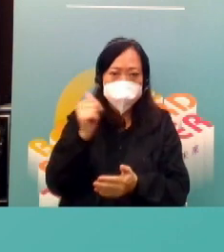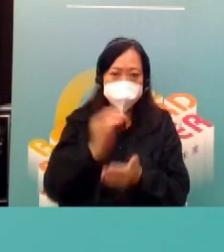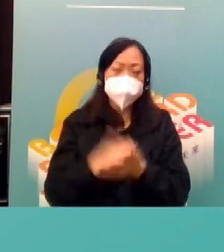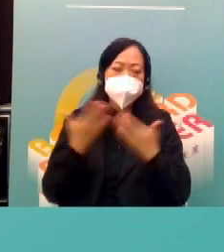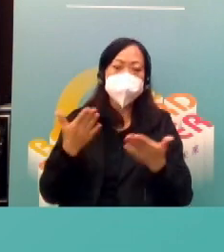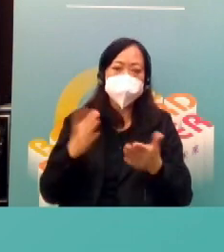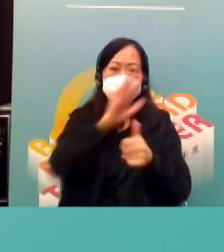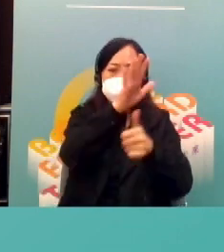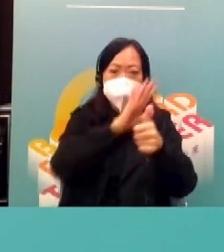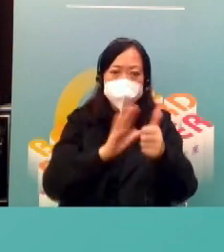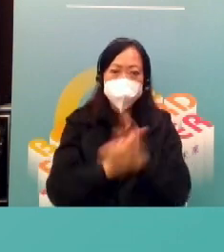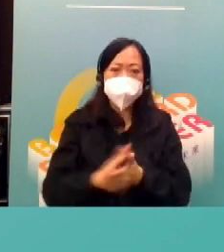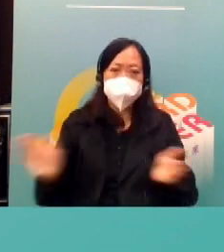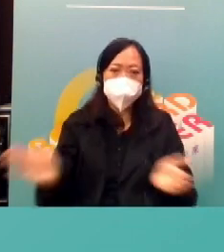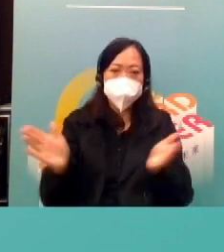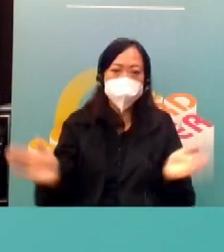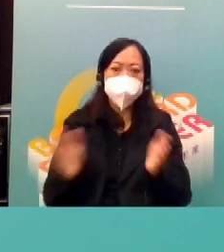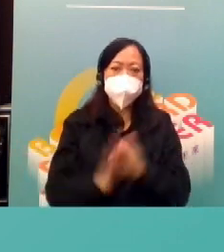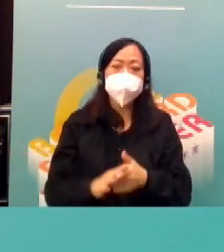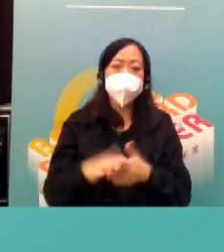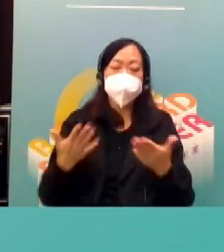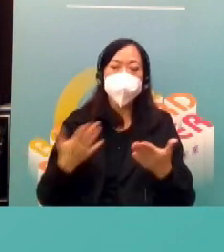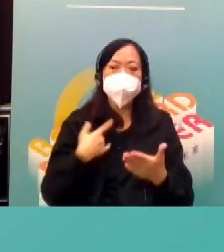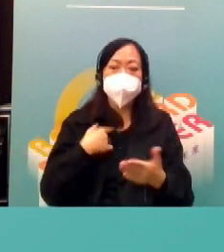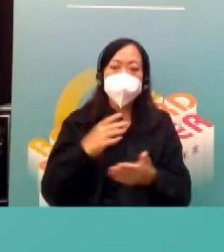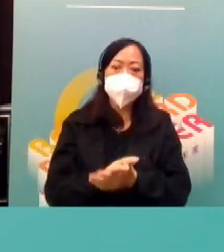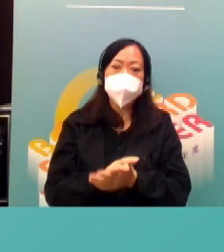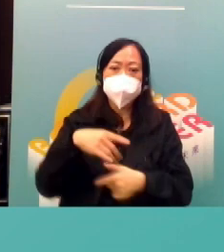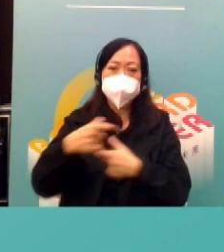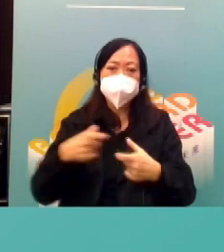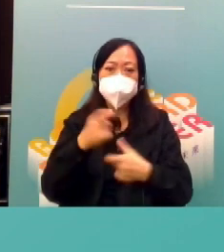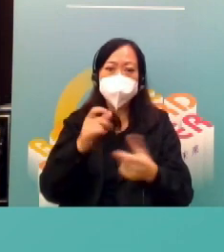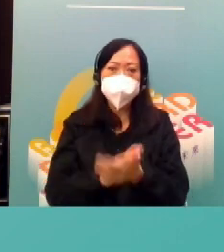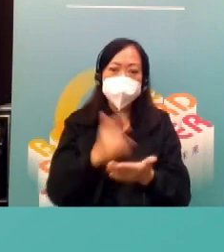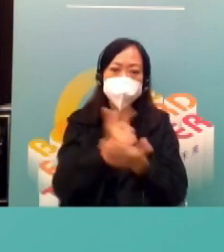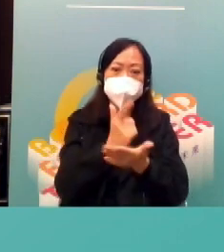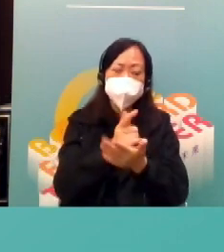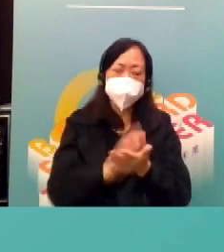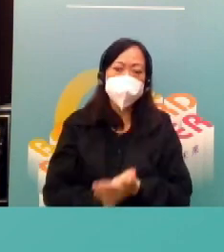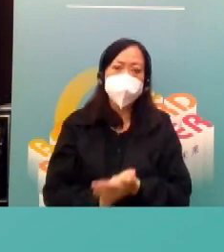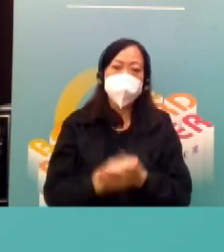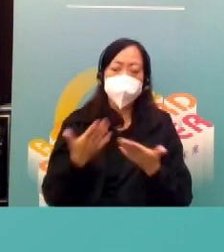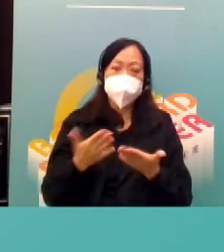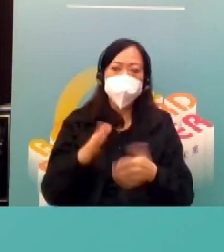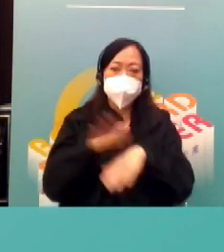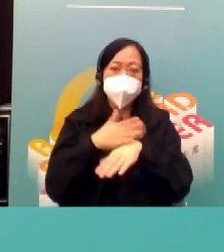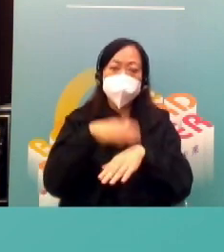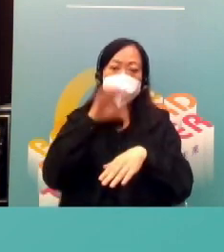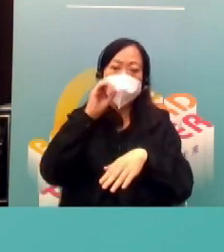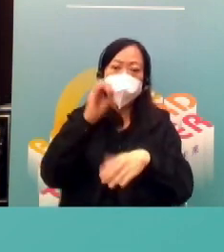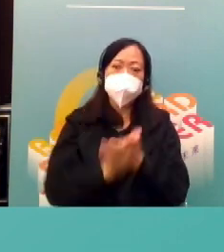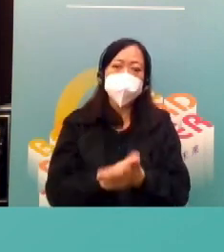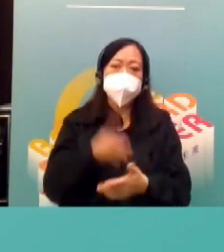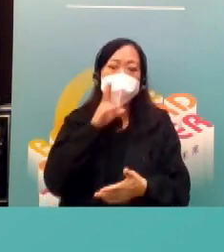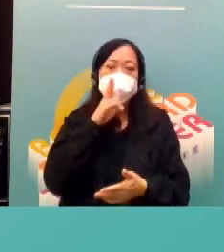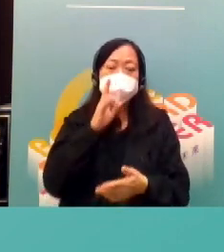of commercial value. So the World of Books circular economy business that I mentioned before would be a prime example. Every book that they were